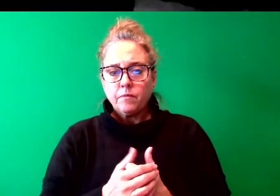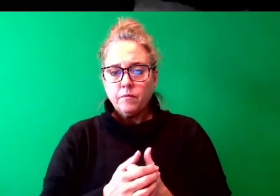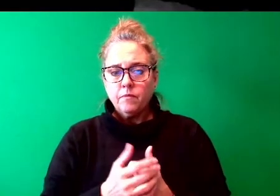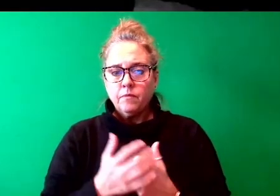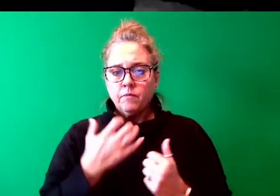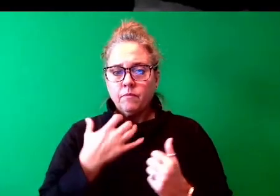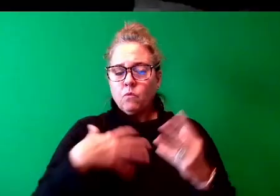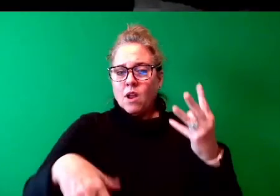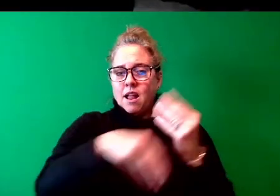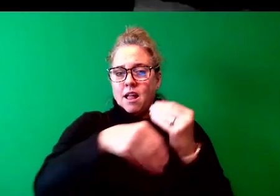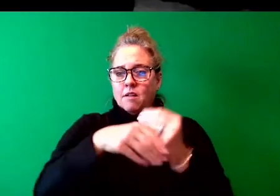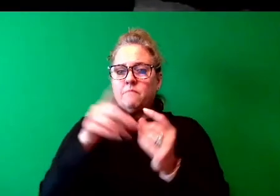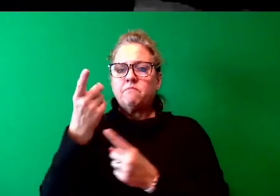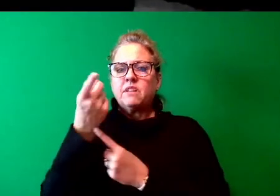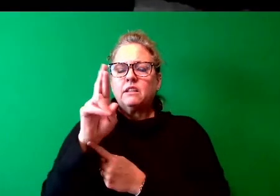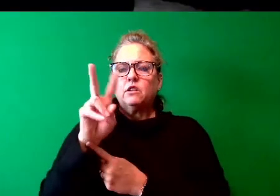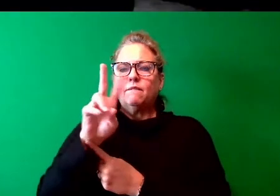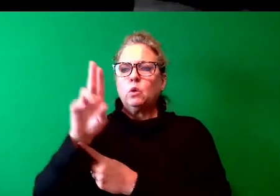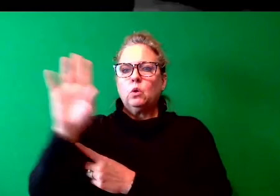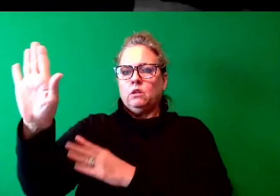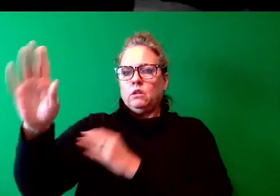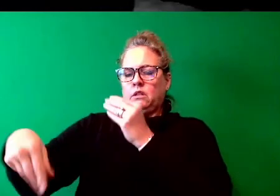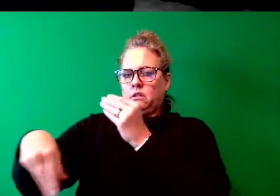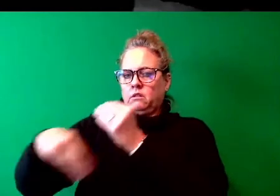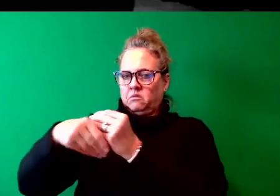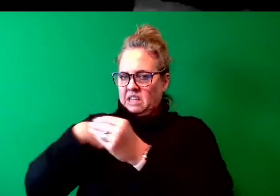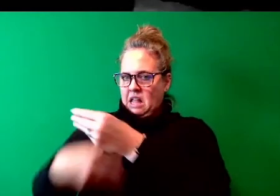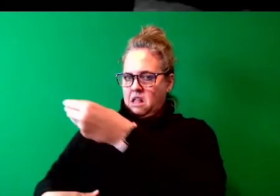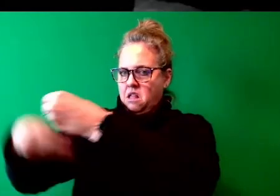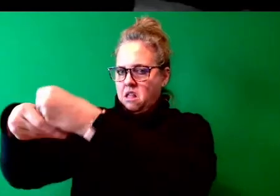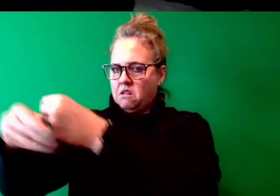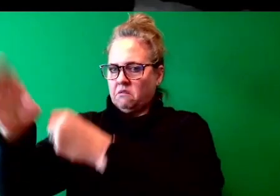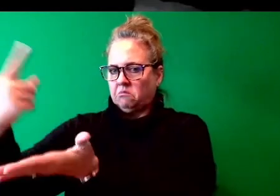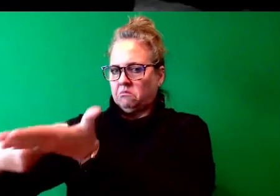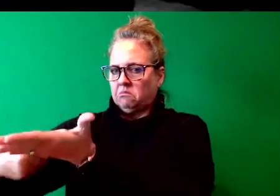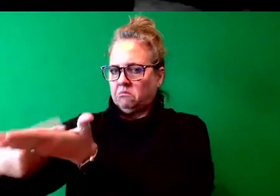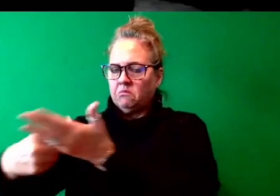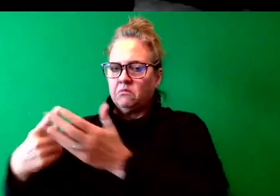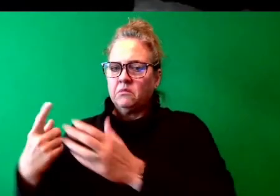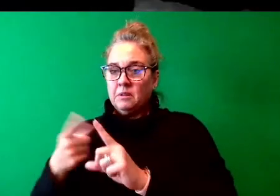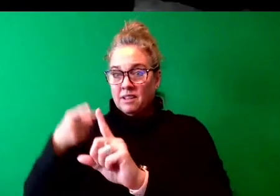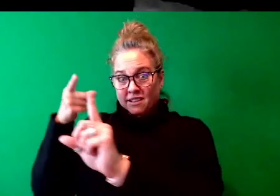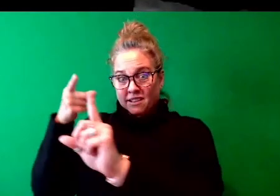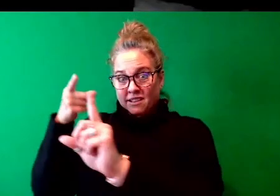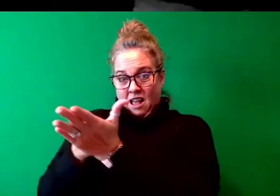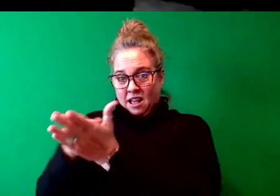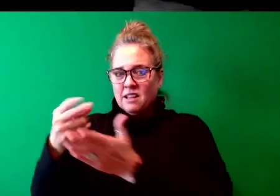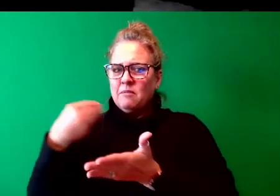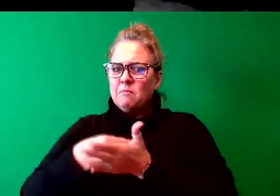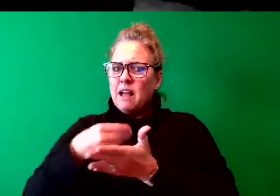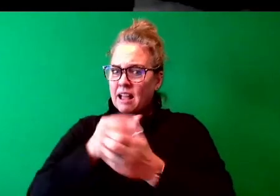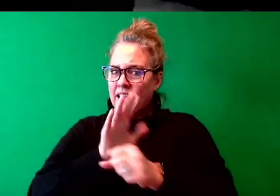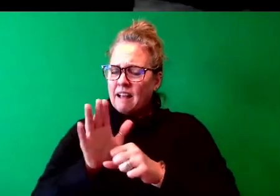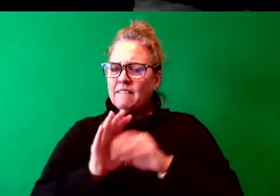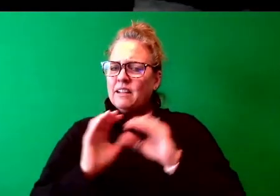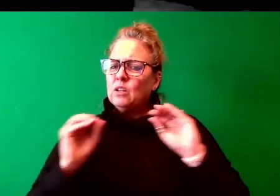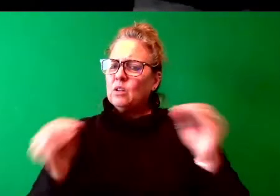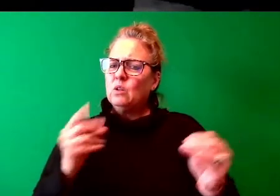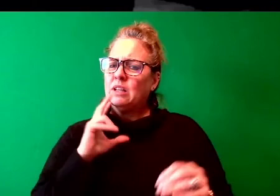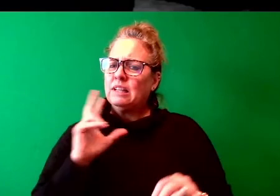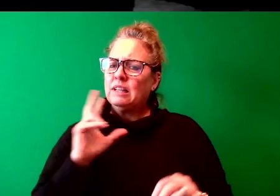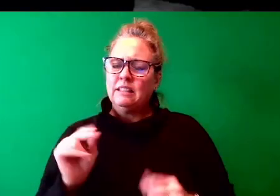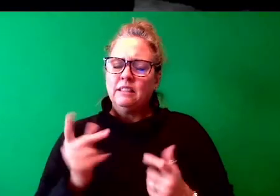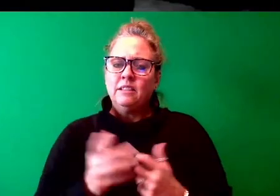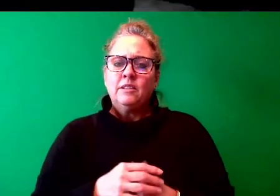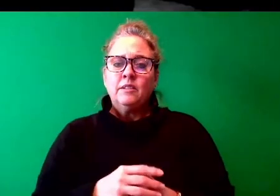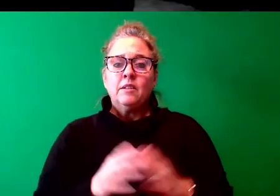there's a plan. There is a little bit of a plan, but I really feel like it's our responsibility as the board to make the